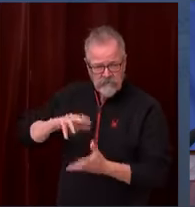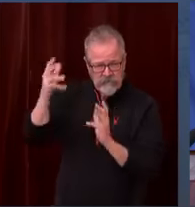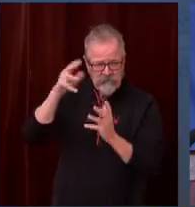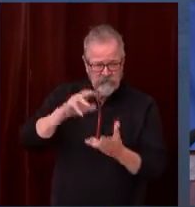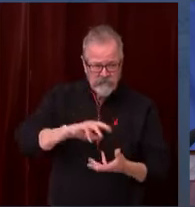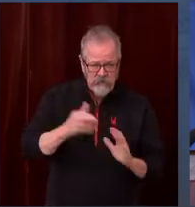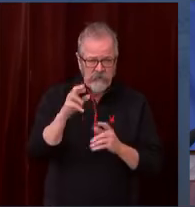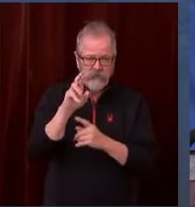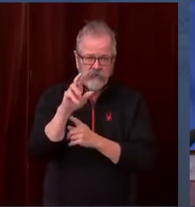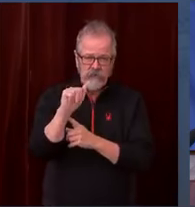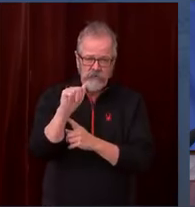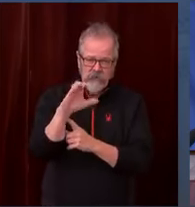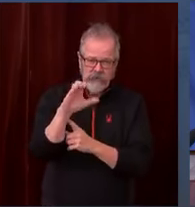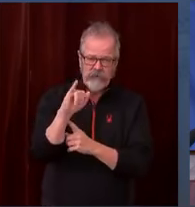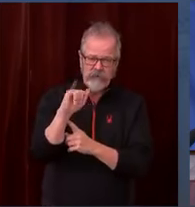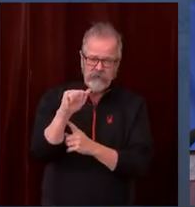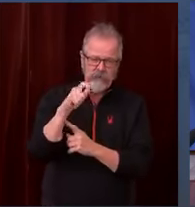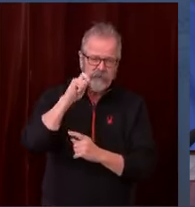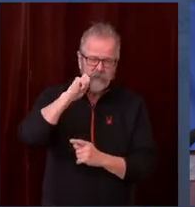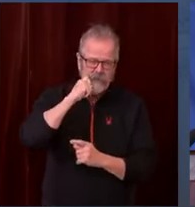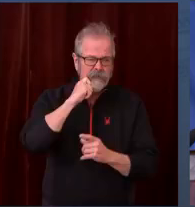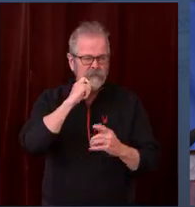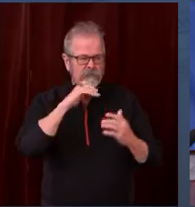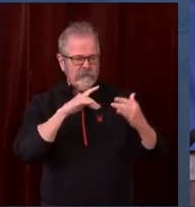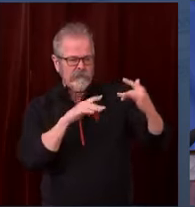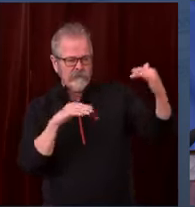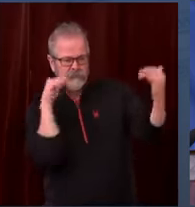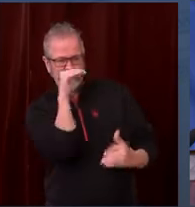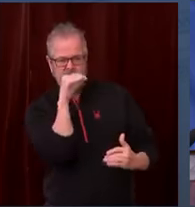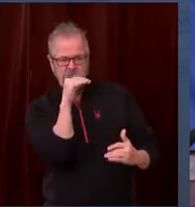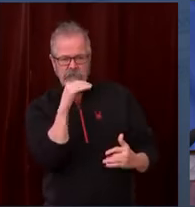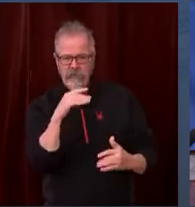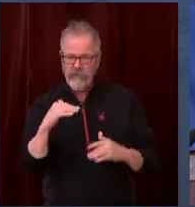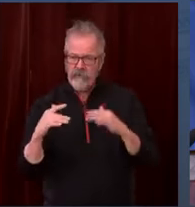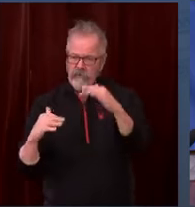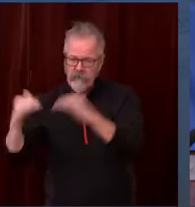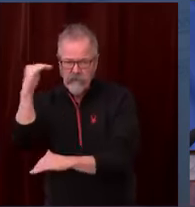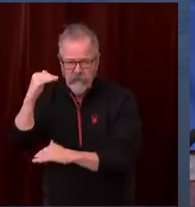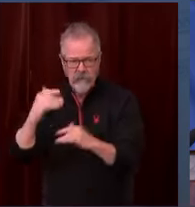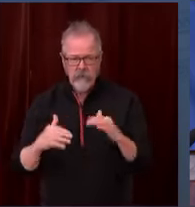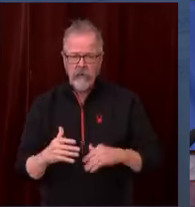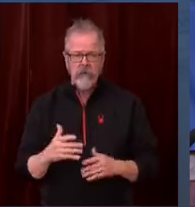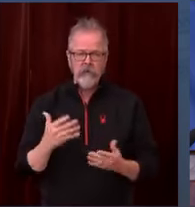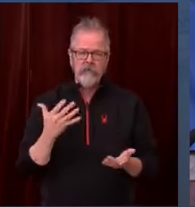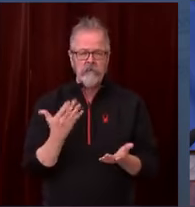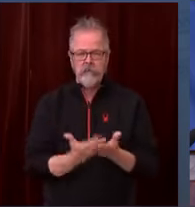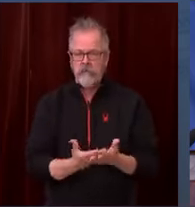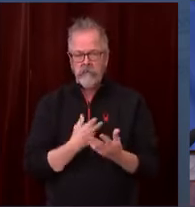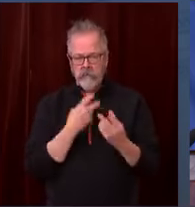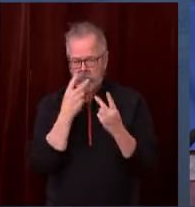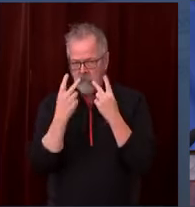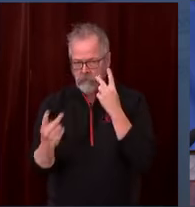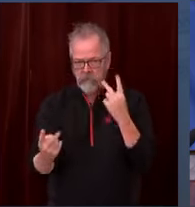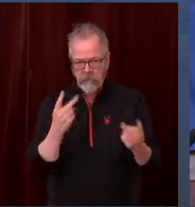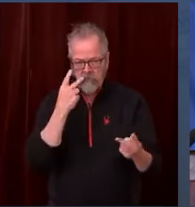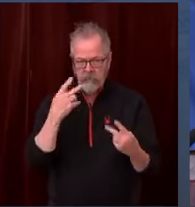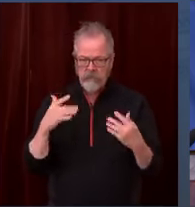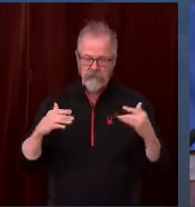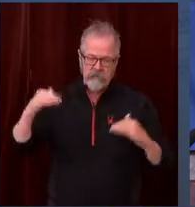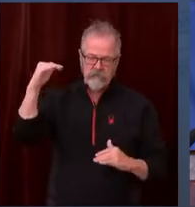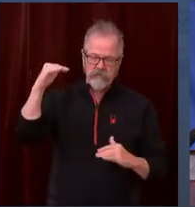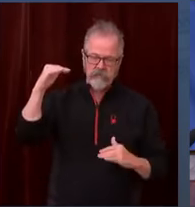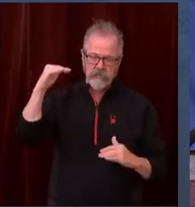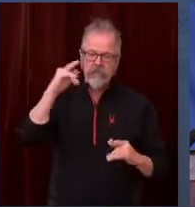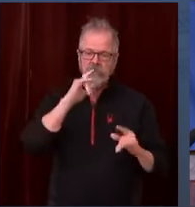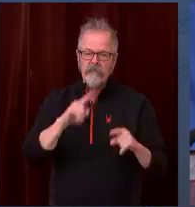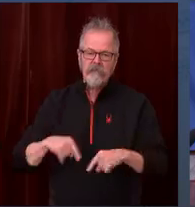the confluence of longstanding inequities in our society. The consciousness of the nation